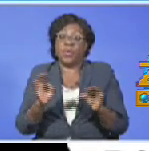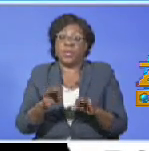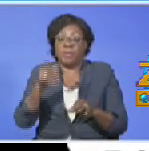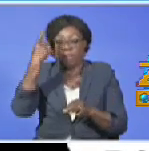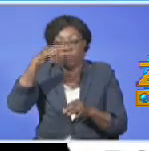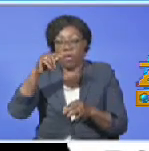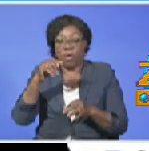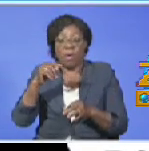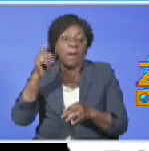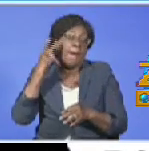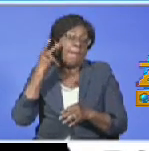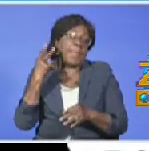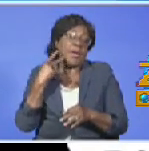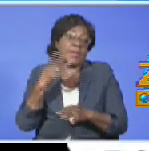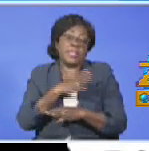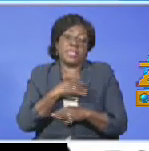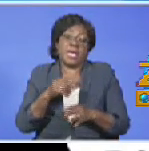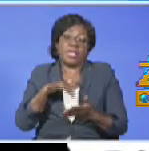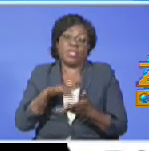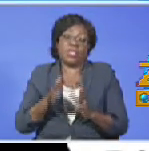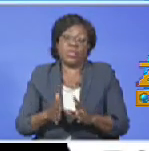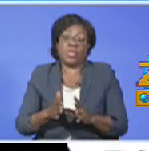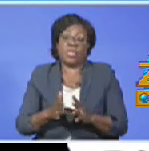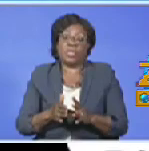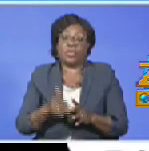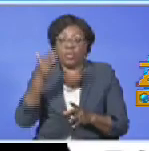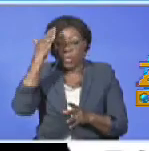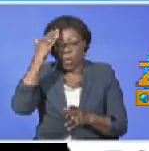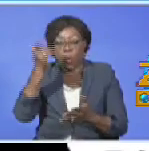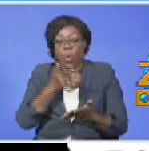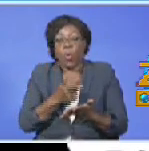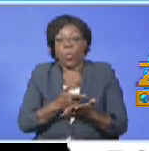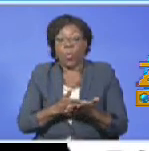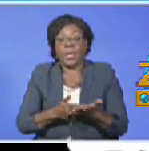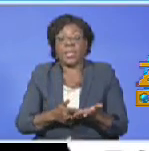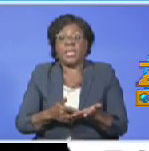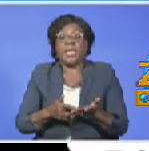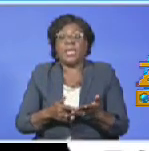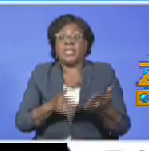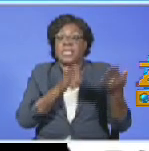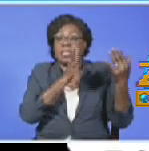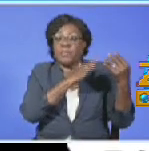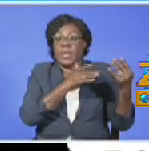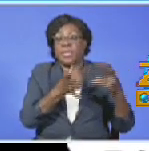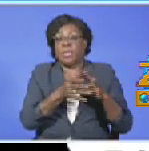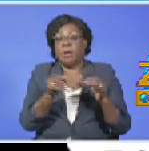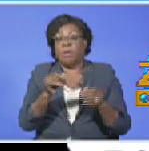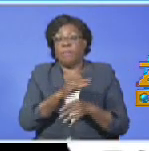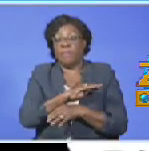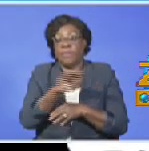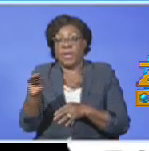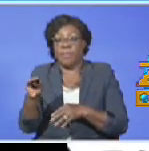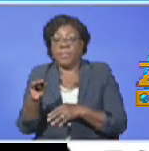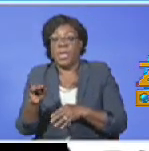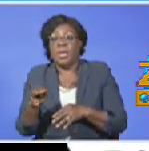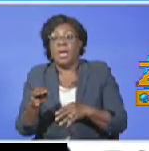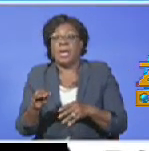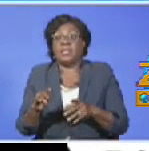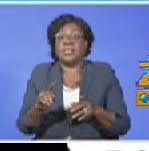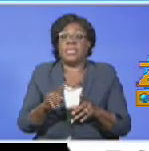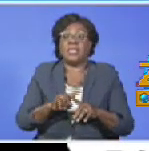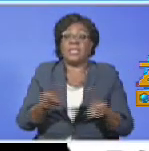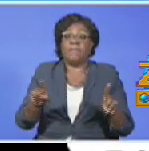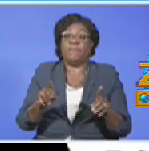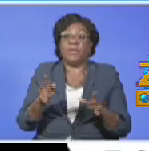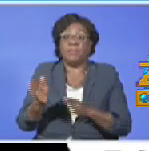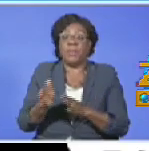and students to be in tune with what their school is saying, because you know, what might pertain to one school might be different in another school.